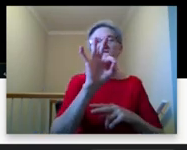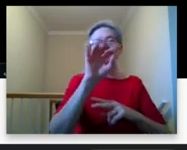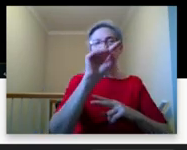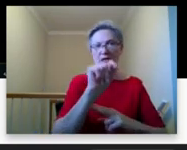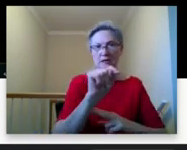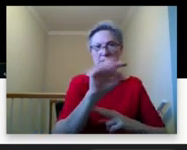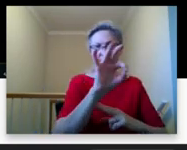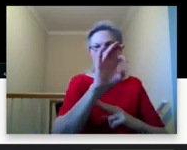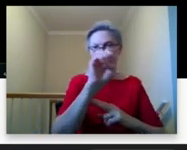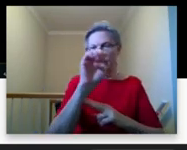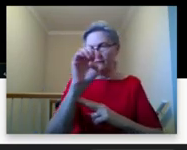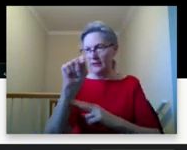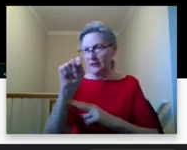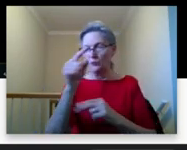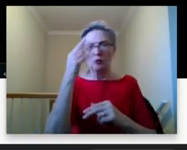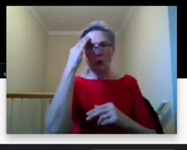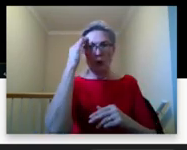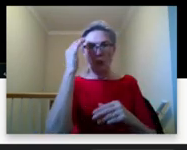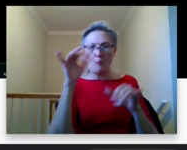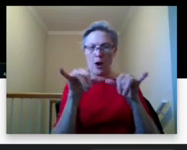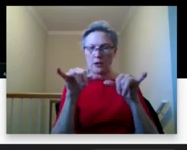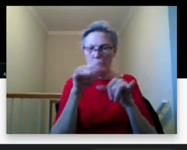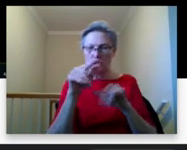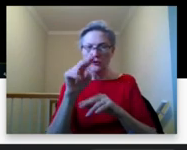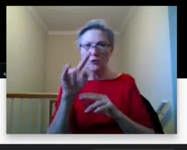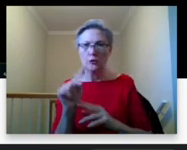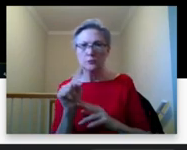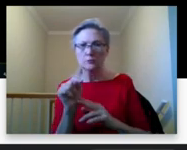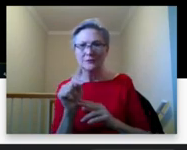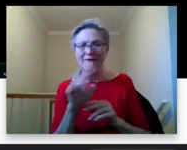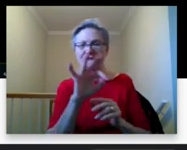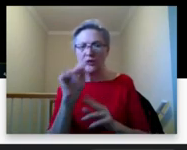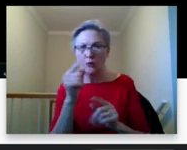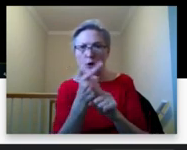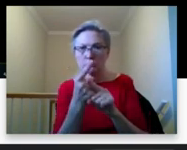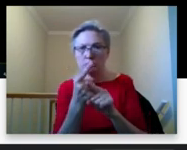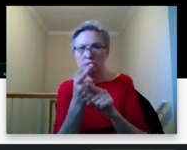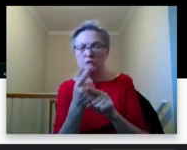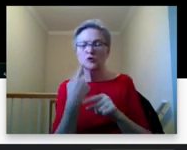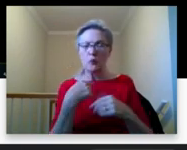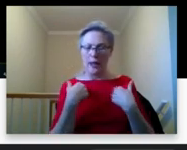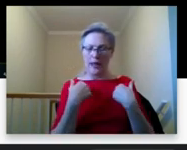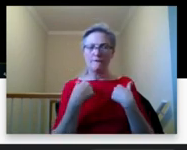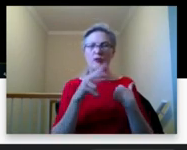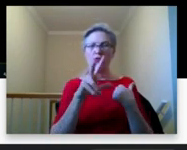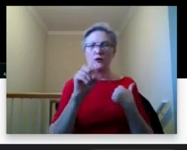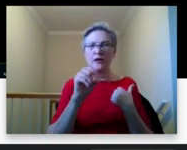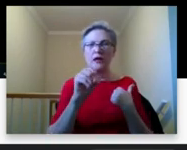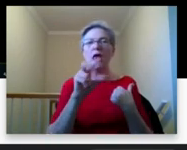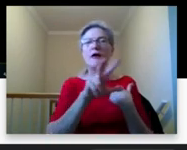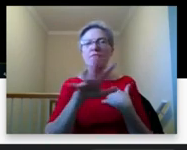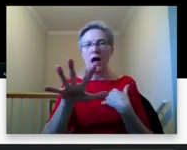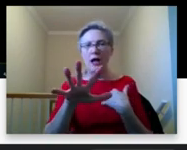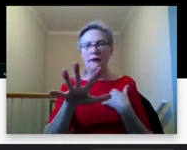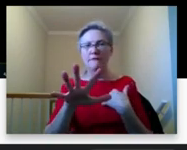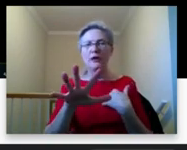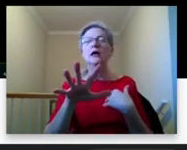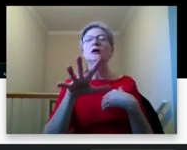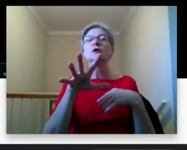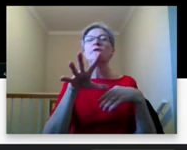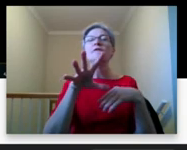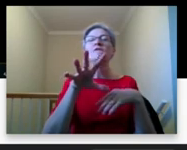Because we know that the measurement of this unit that we've decided is feet, right? So we have 35